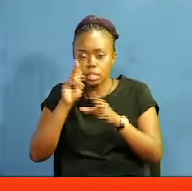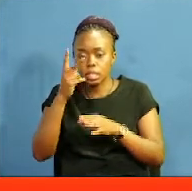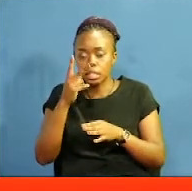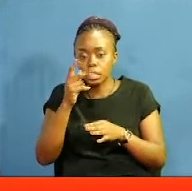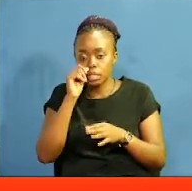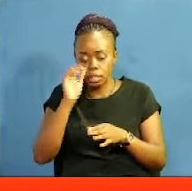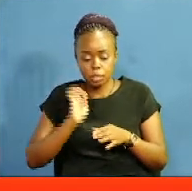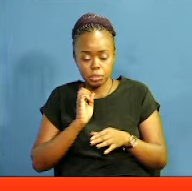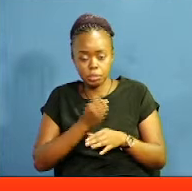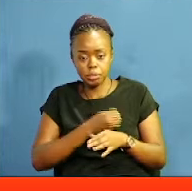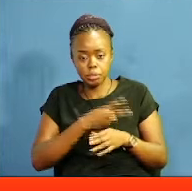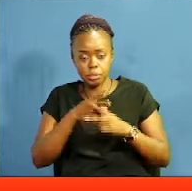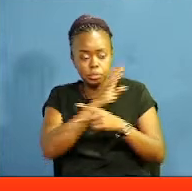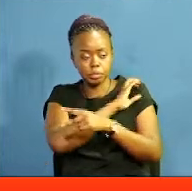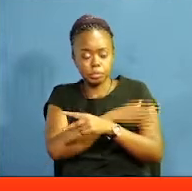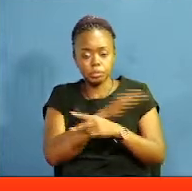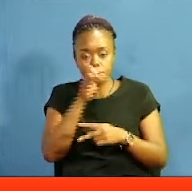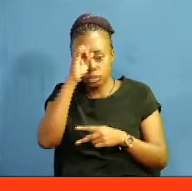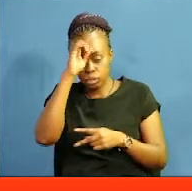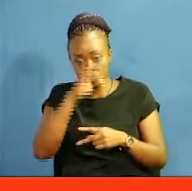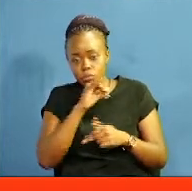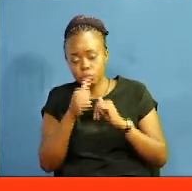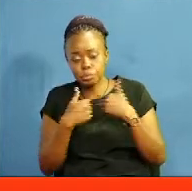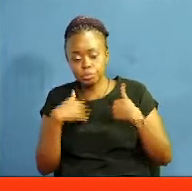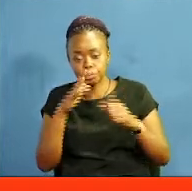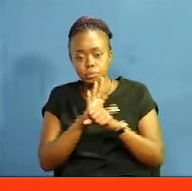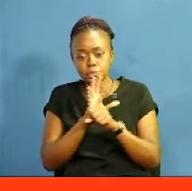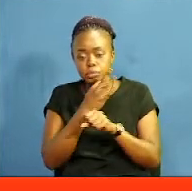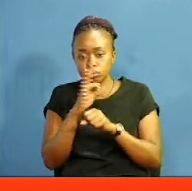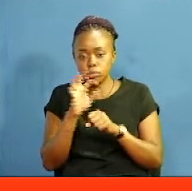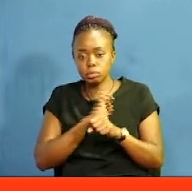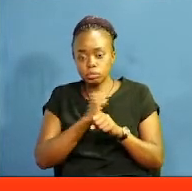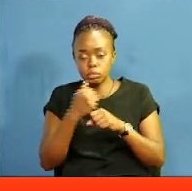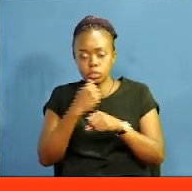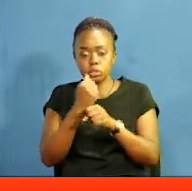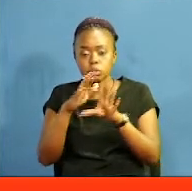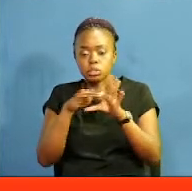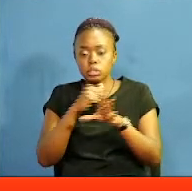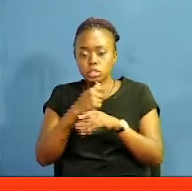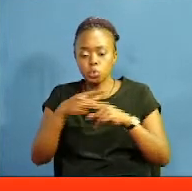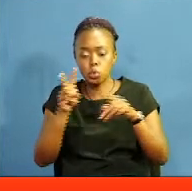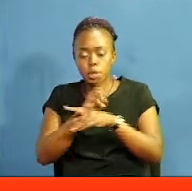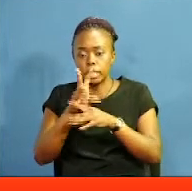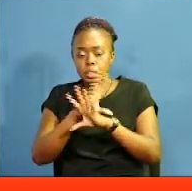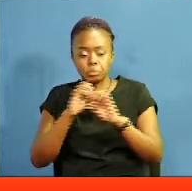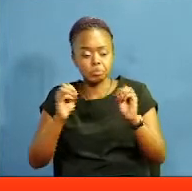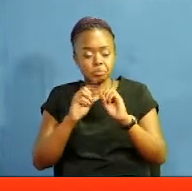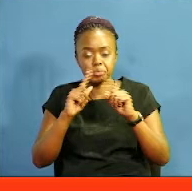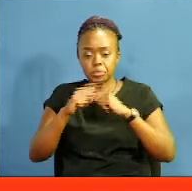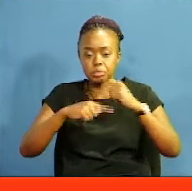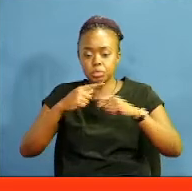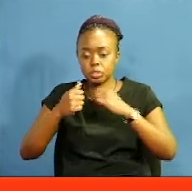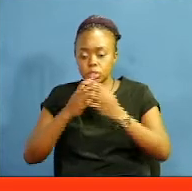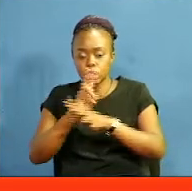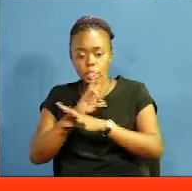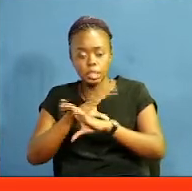Kenya, our economy is predominantly informal. That means most of the economic activities are not visible. Their transactions